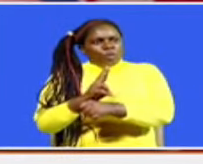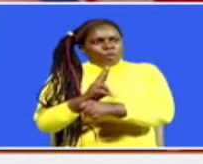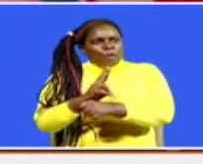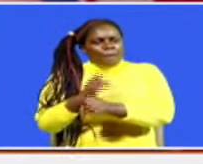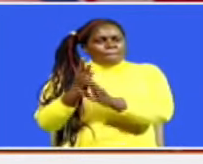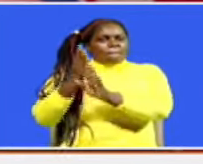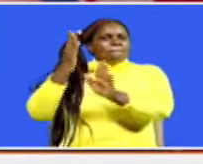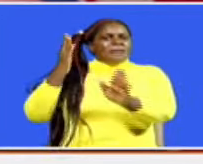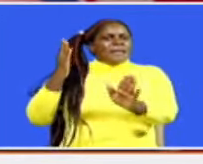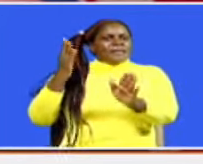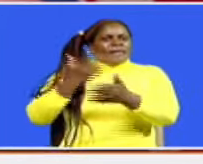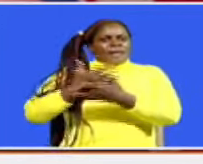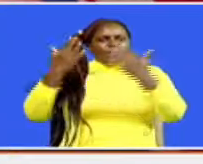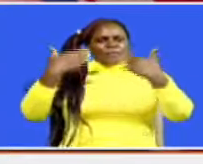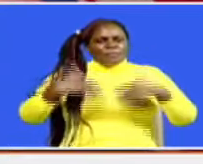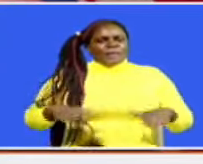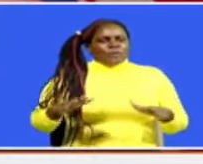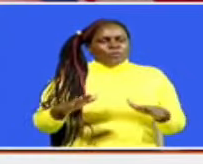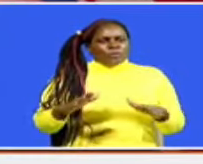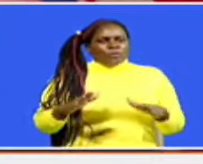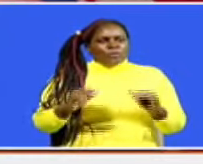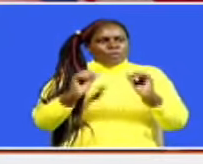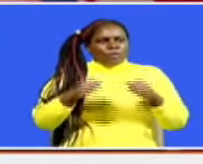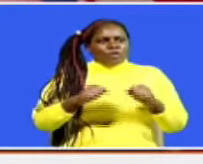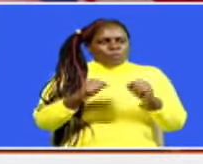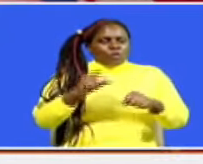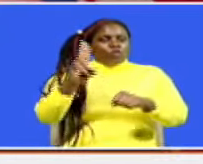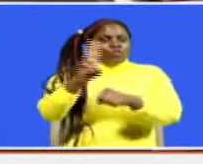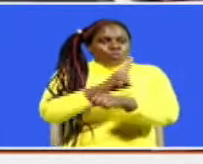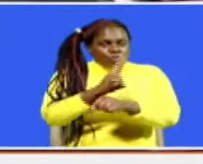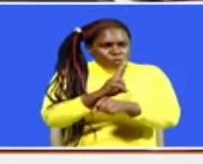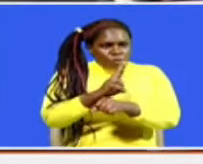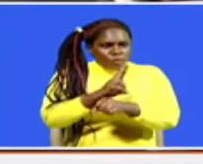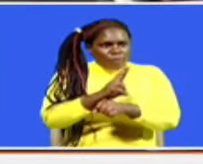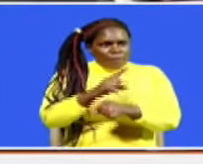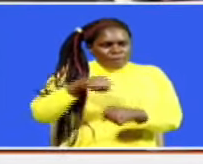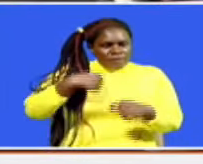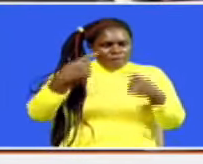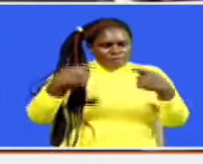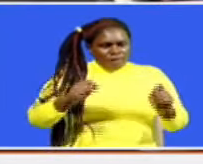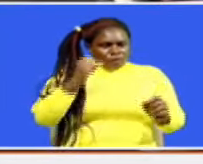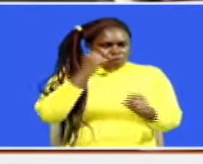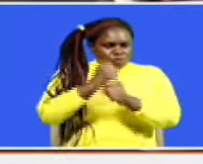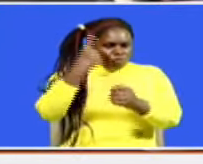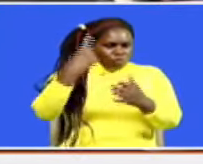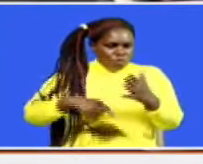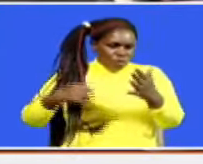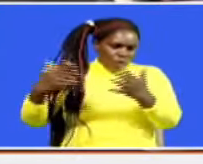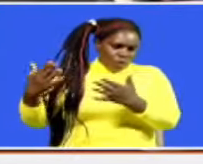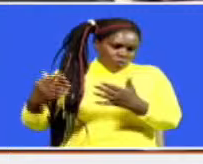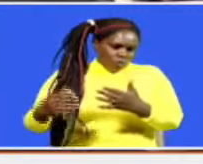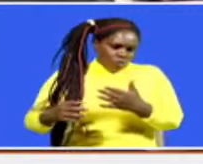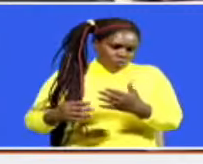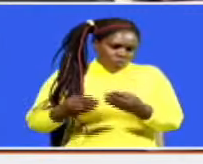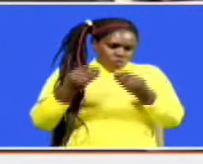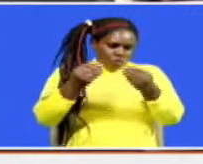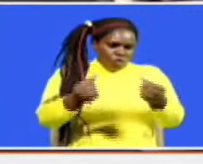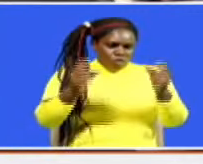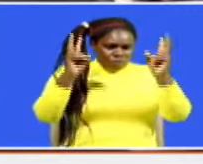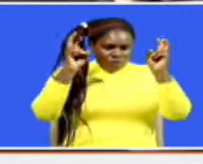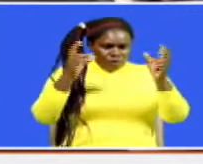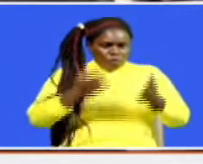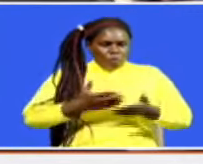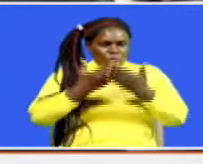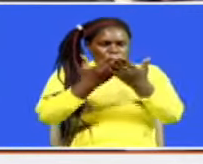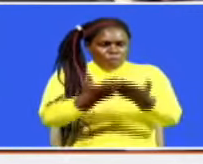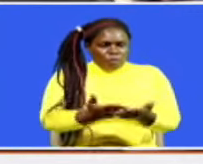bus, airport shuttle bus, and the also staff bus. What we are trying to do is to bridge the gap and to